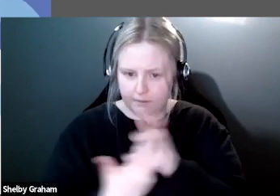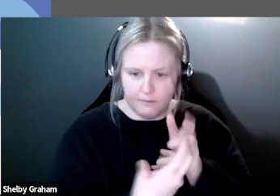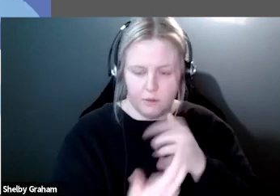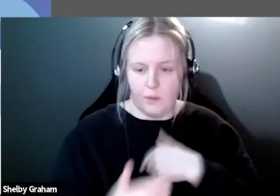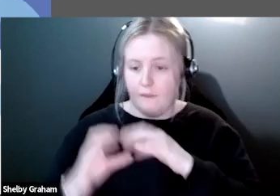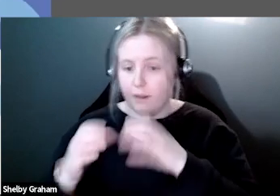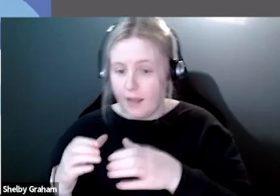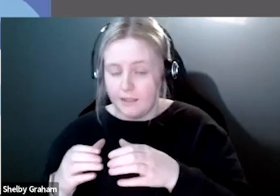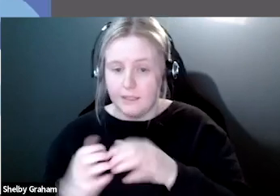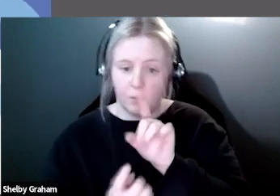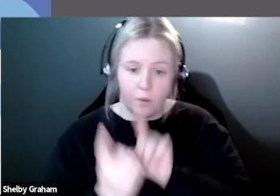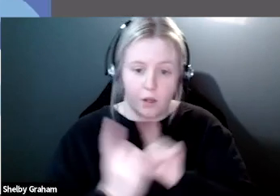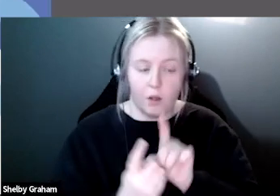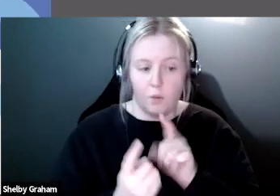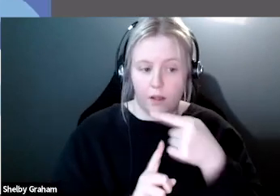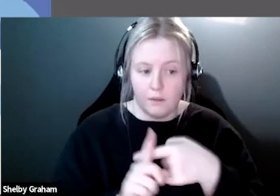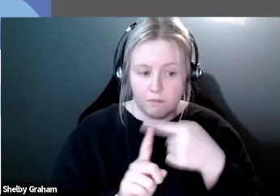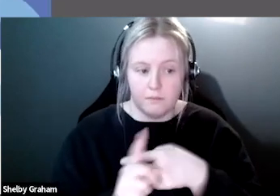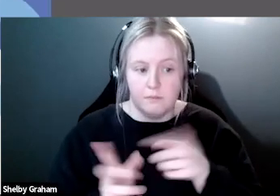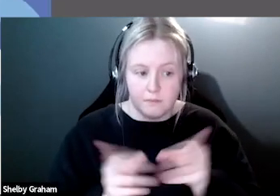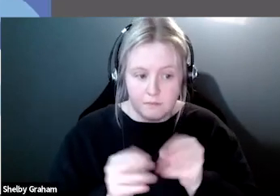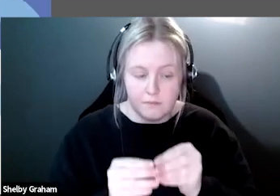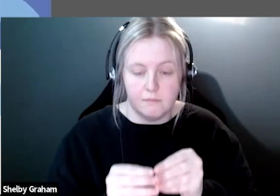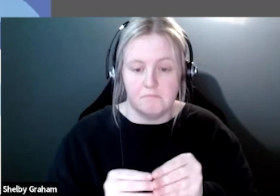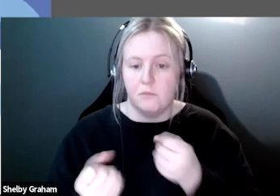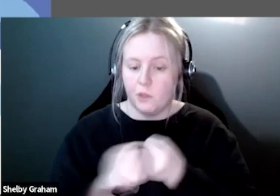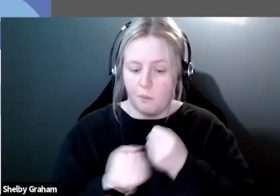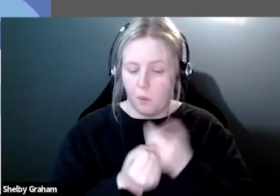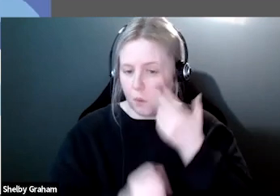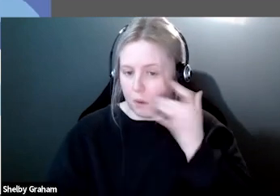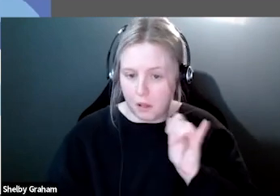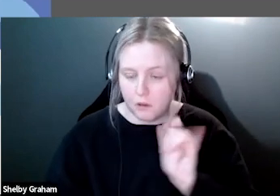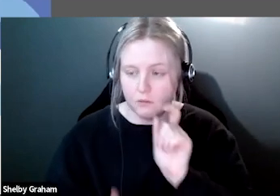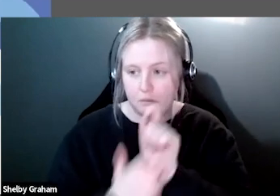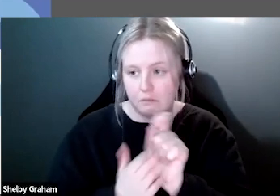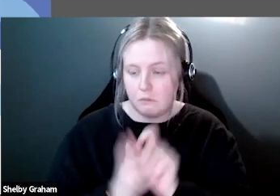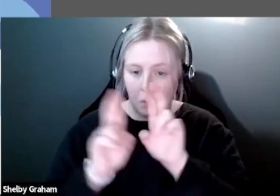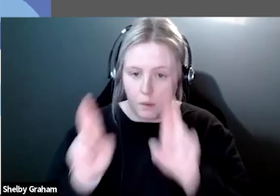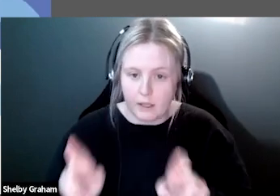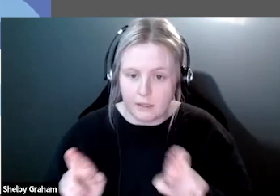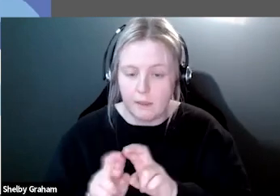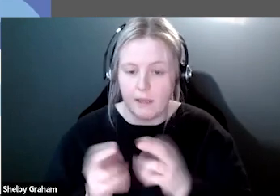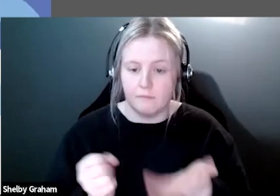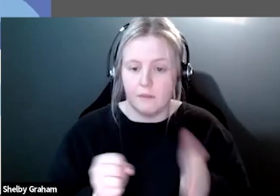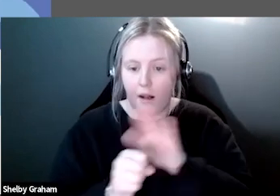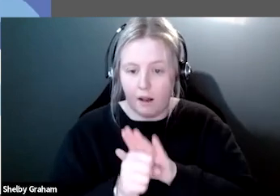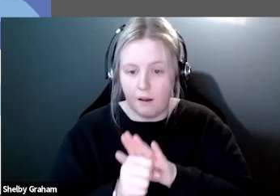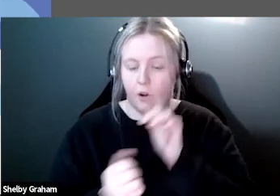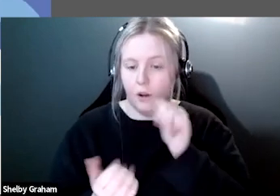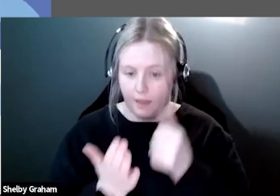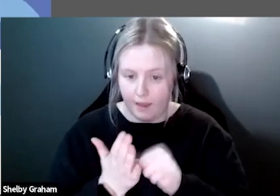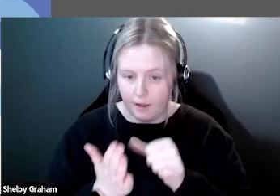monthly meetings. Support includes preparing a resume, cover letter, and interview video as part of an application